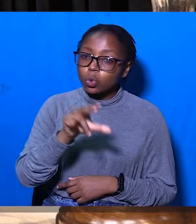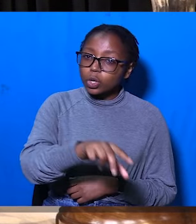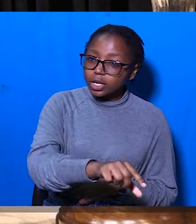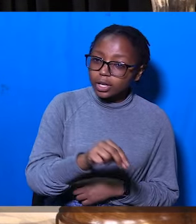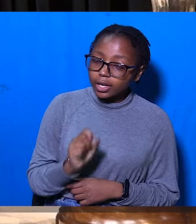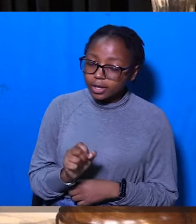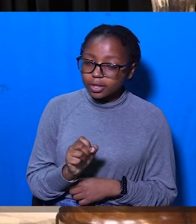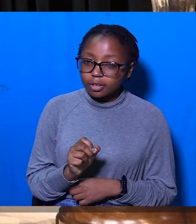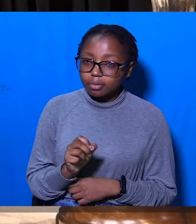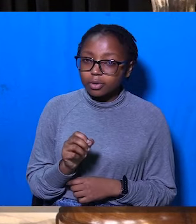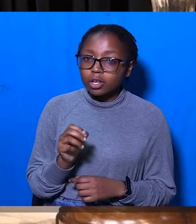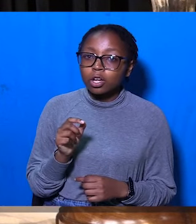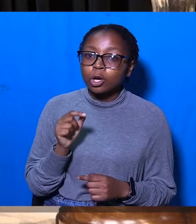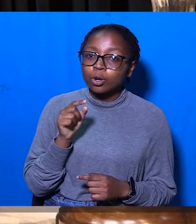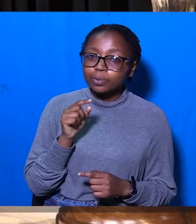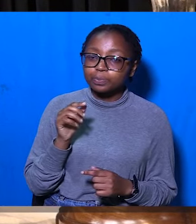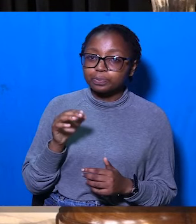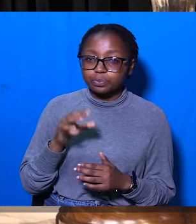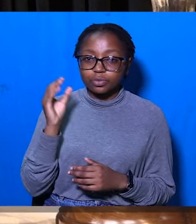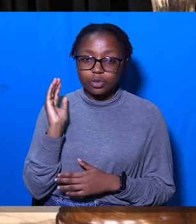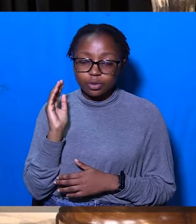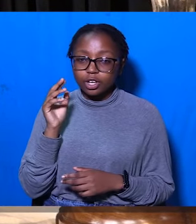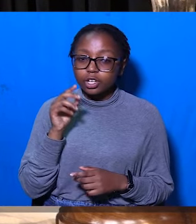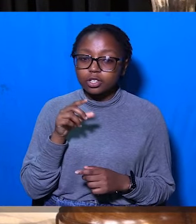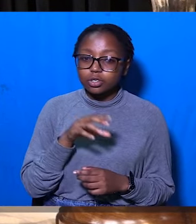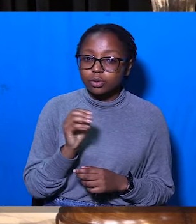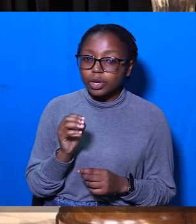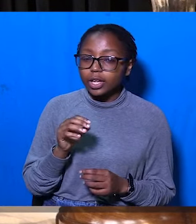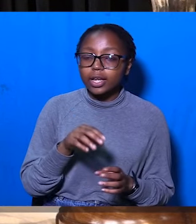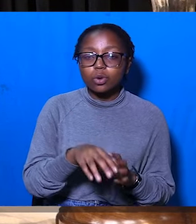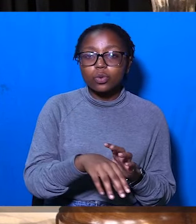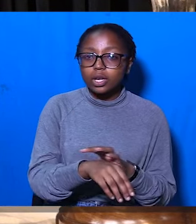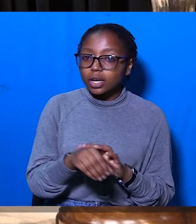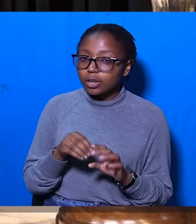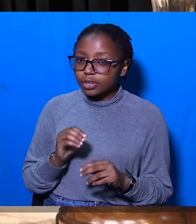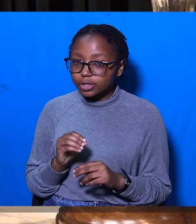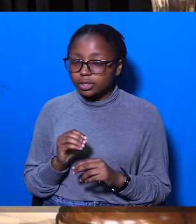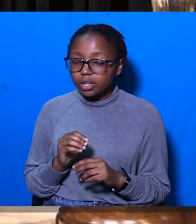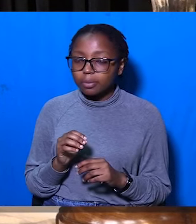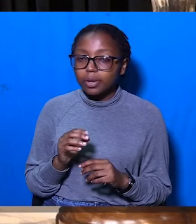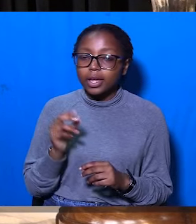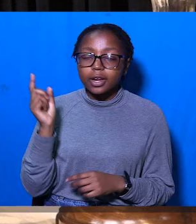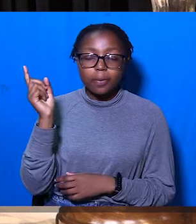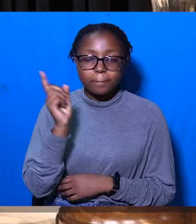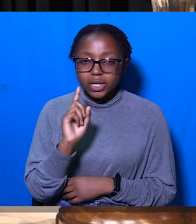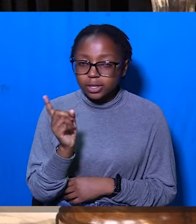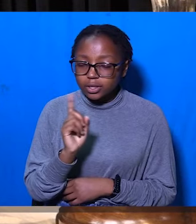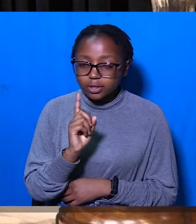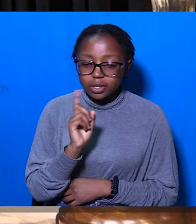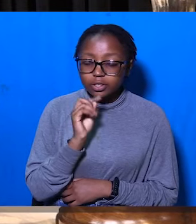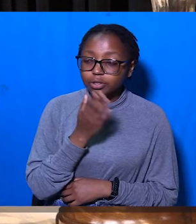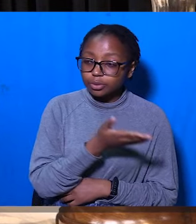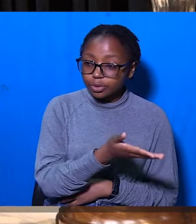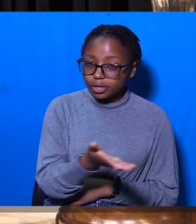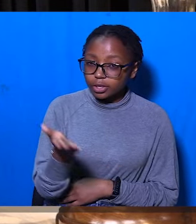their shrines, their whatever, the holes in which they're hiding. And God is ministering to them.